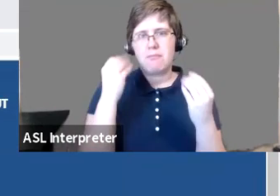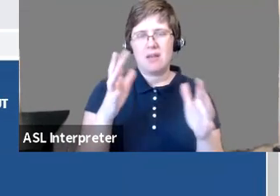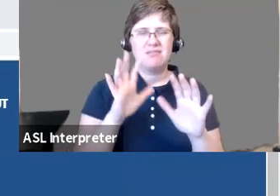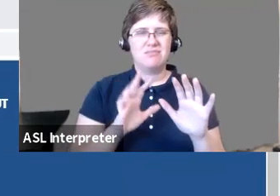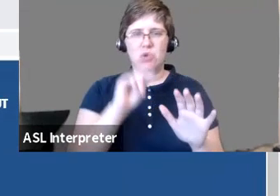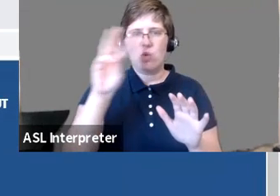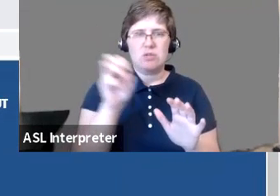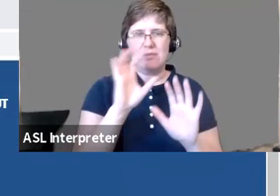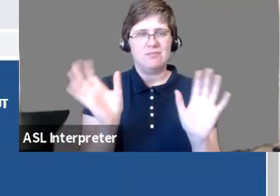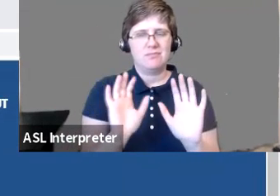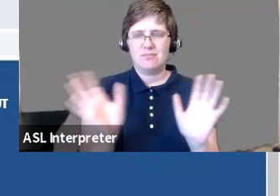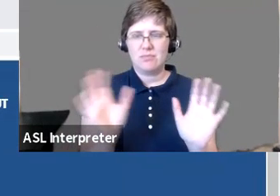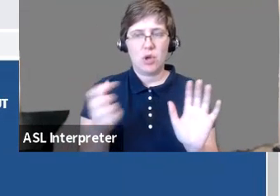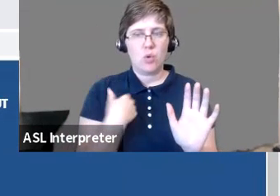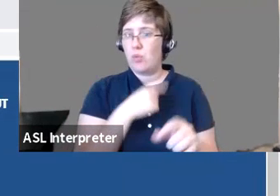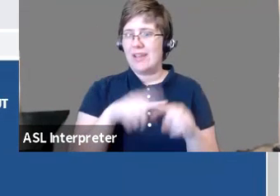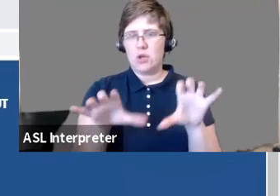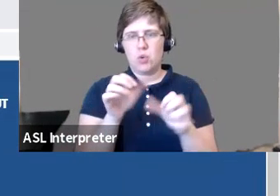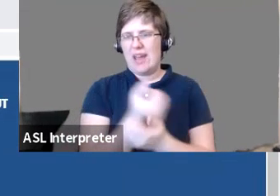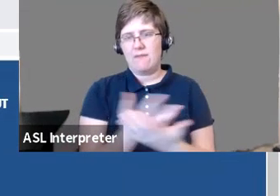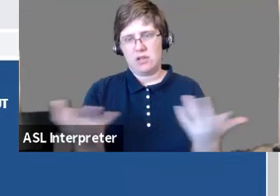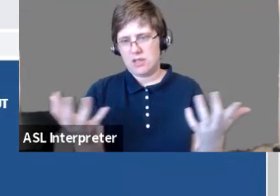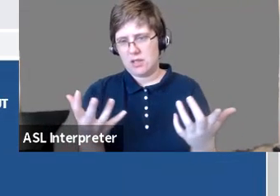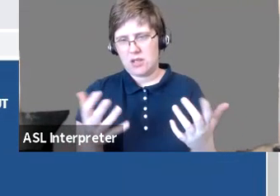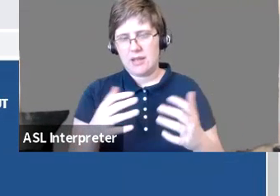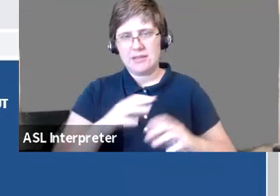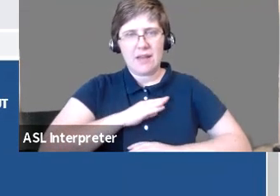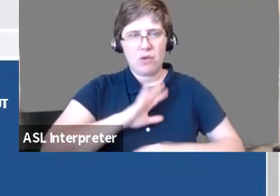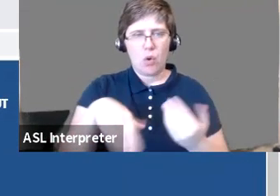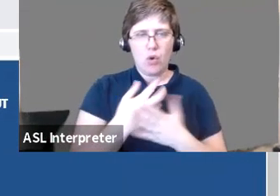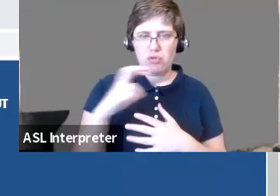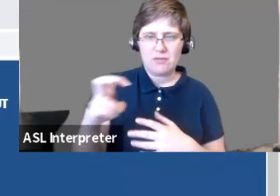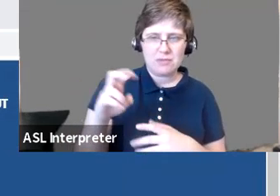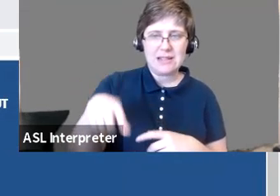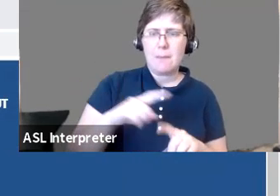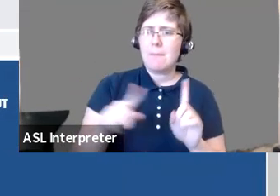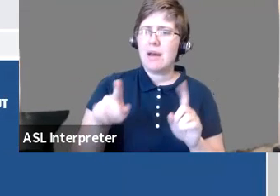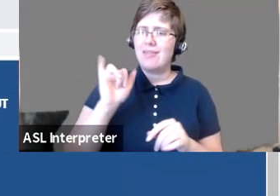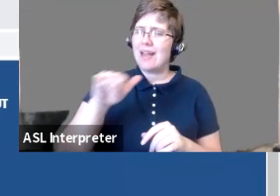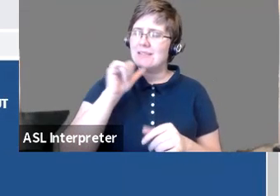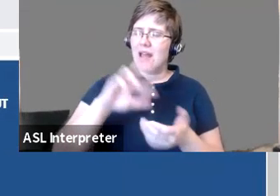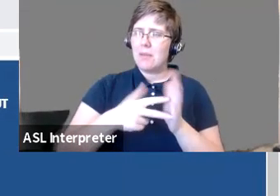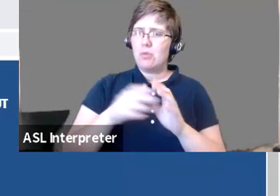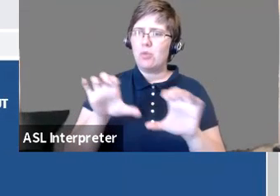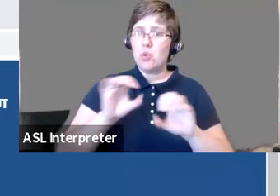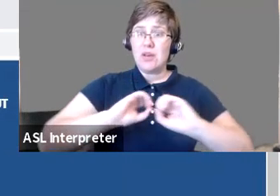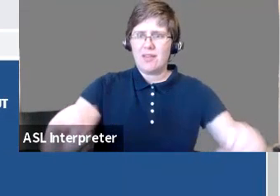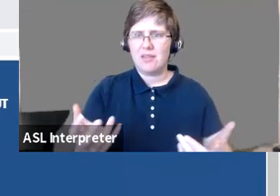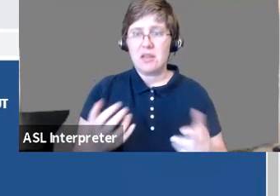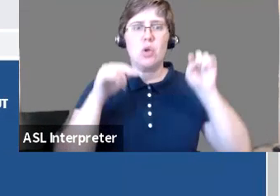But just because we can't do everything in the way of meeting all the transportation needs doesn't mean that we shouldn't do something, right? And this is something that we